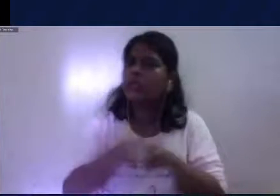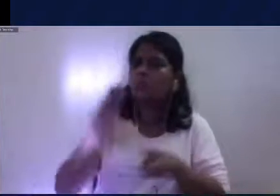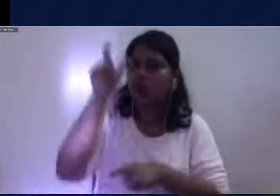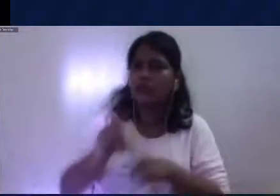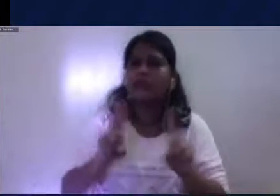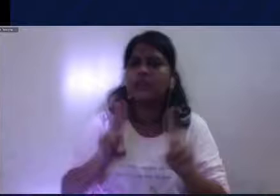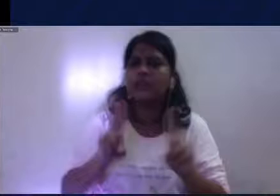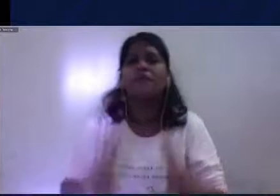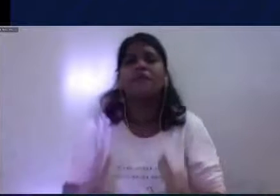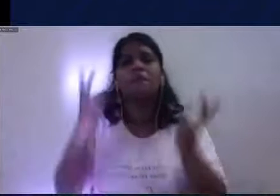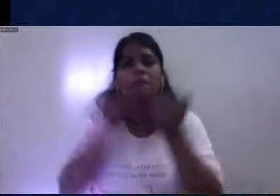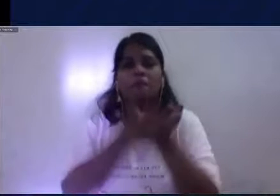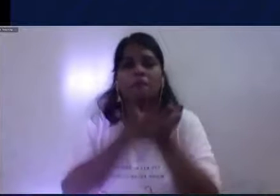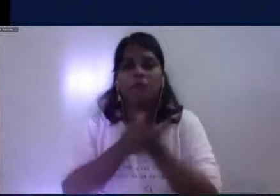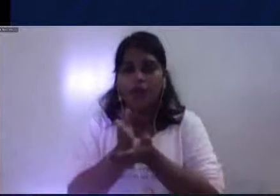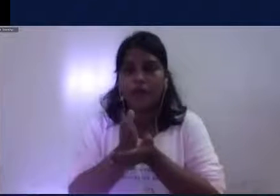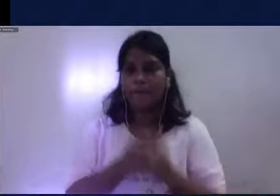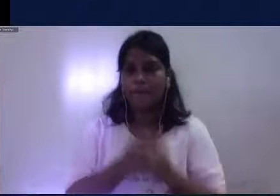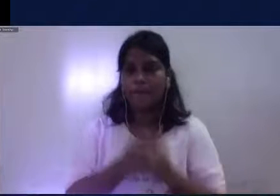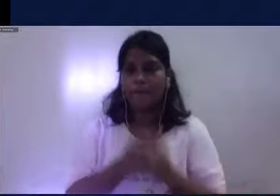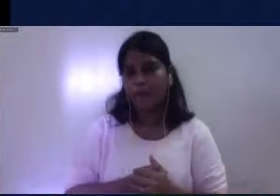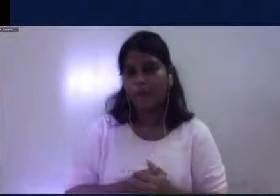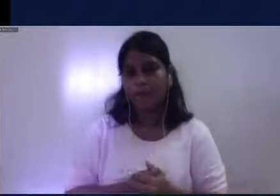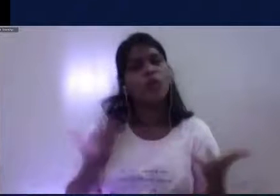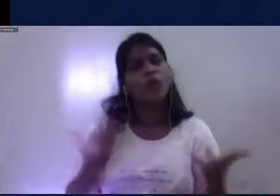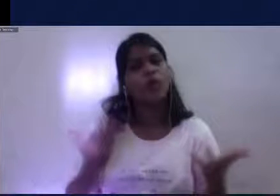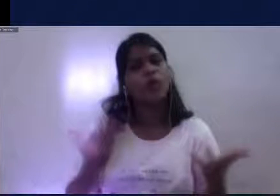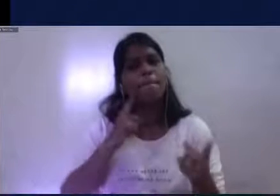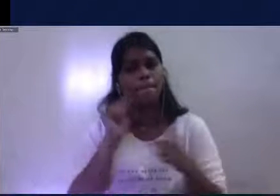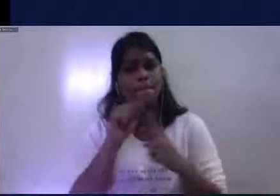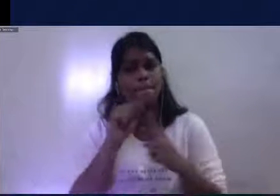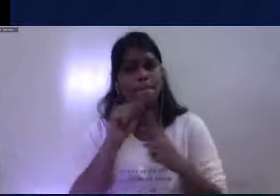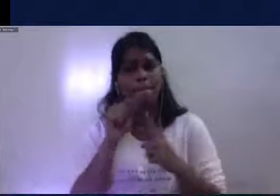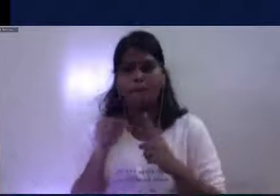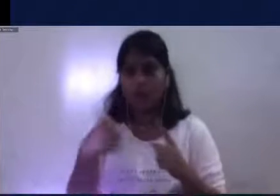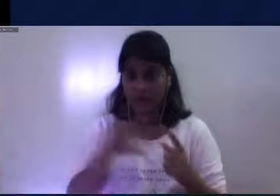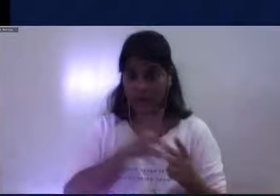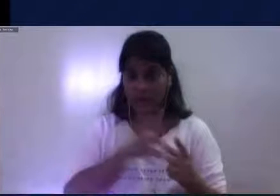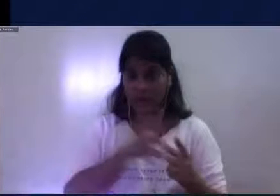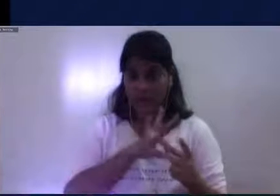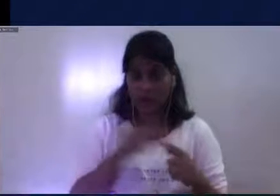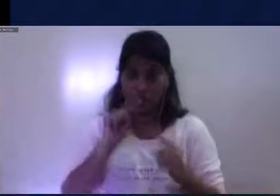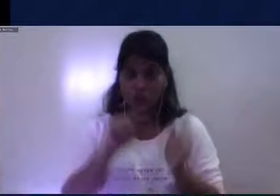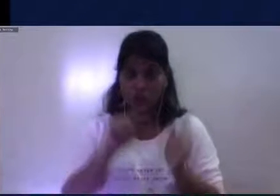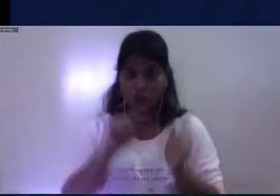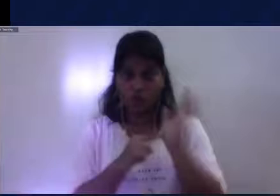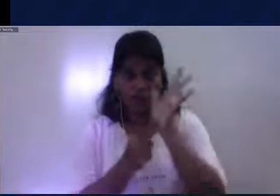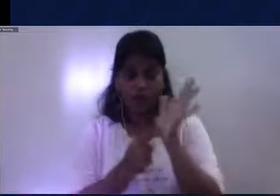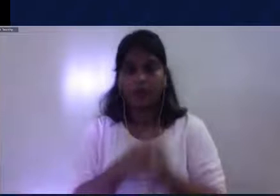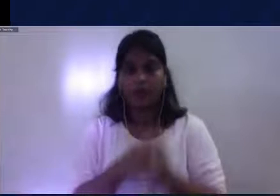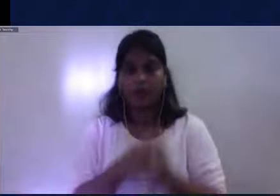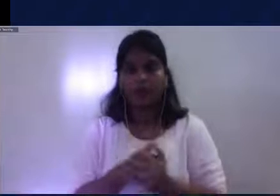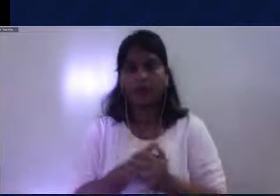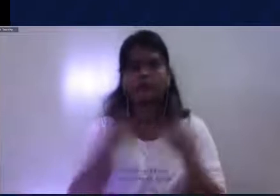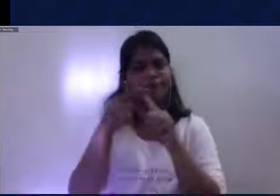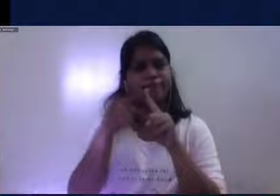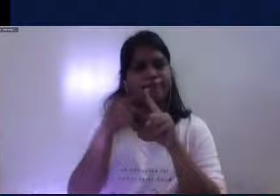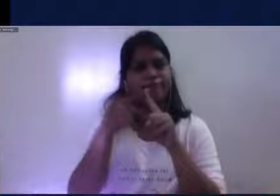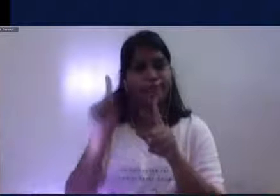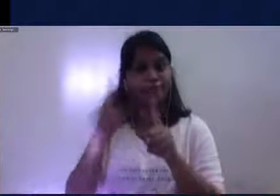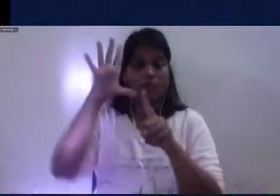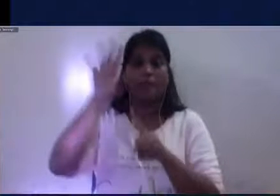different manner. Now, what are the points that I would like to kind of highlight from this? First impression